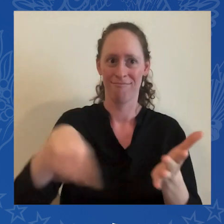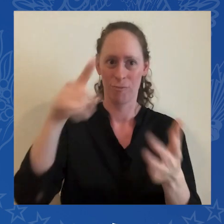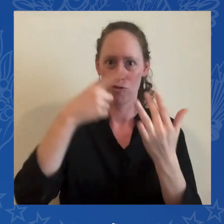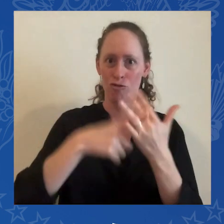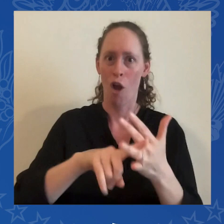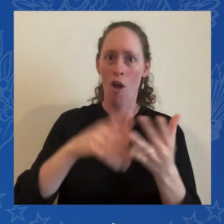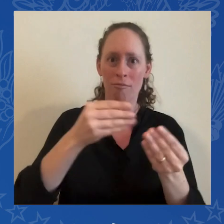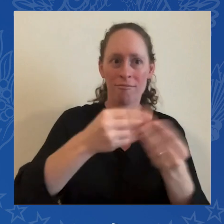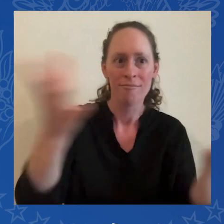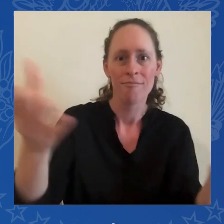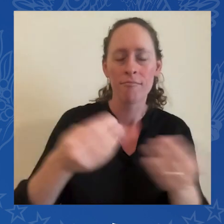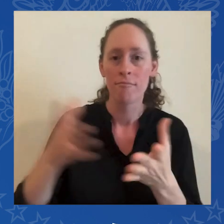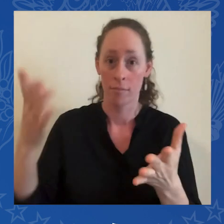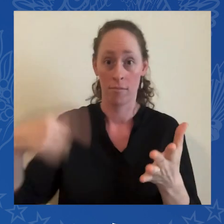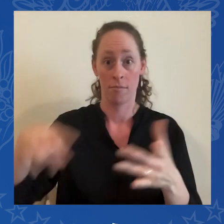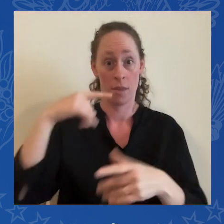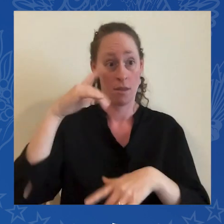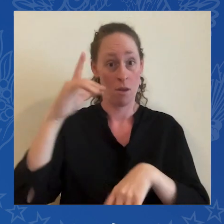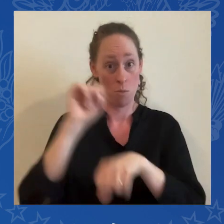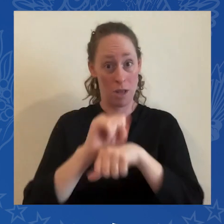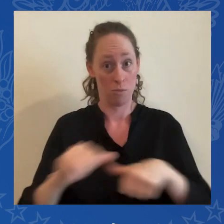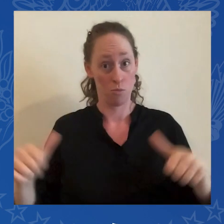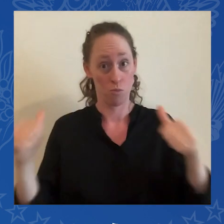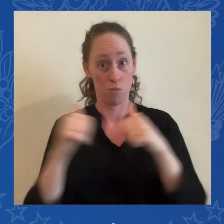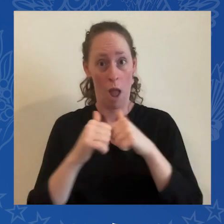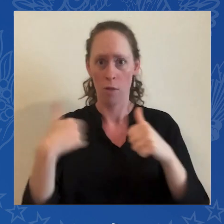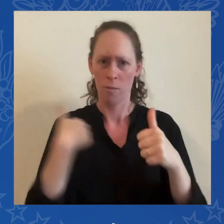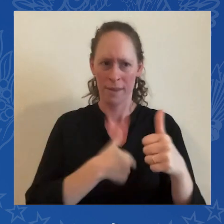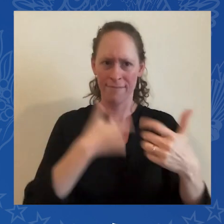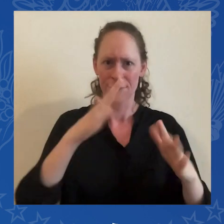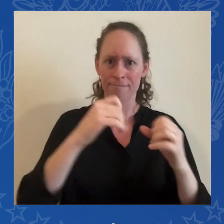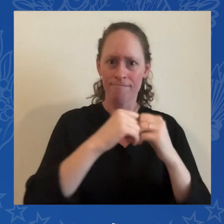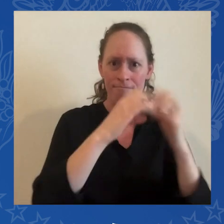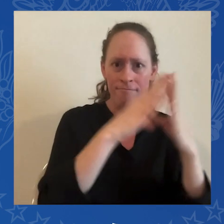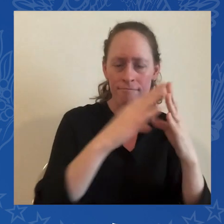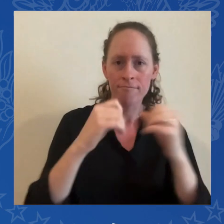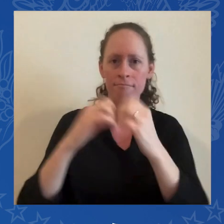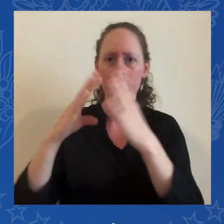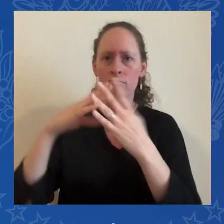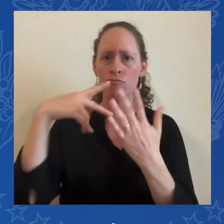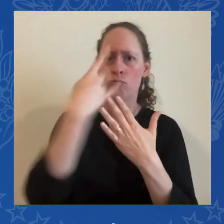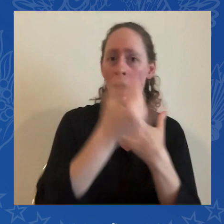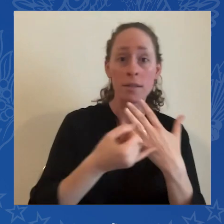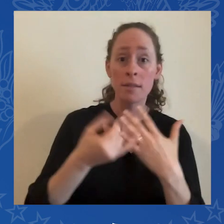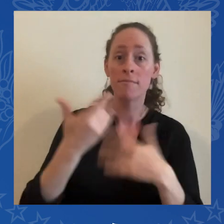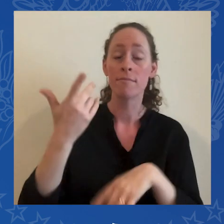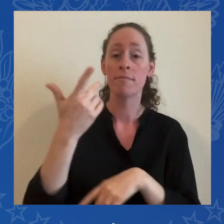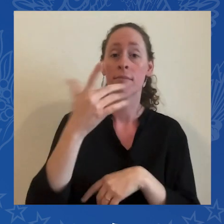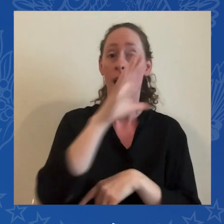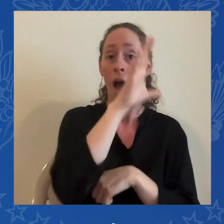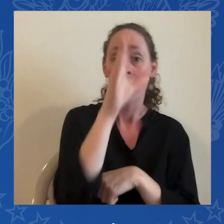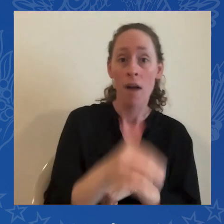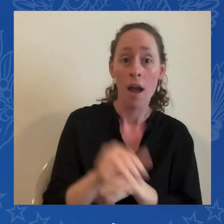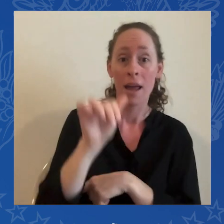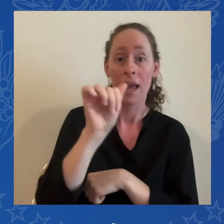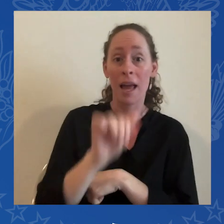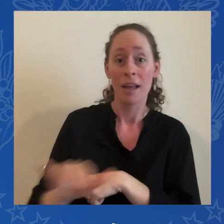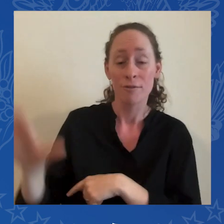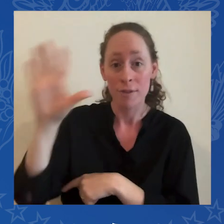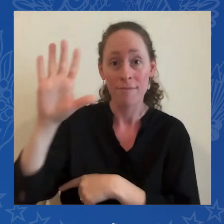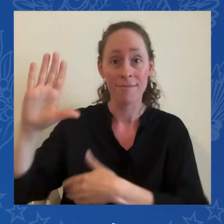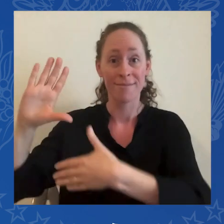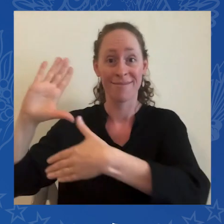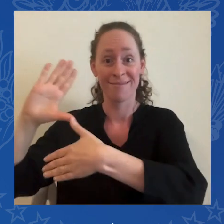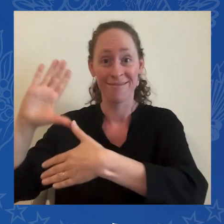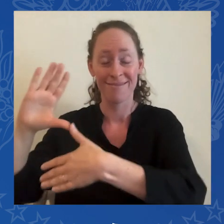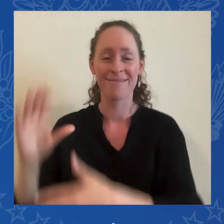we've initiated quality and sustainable infrastructure projects across Africa, Asia, and the Americas. And we're strengthening our